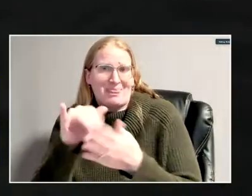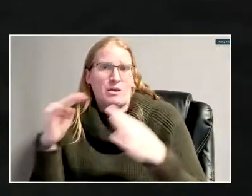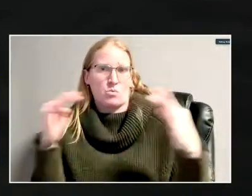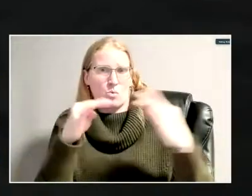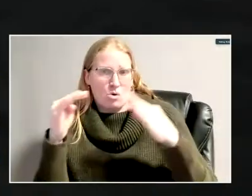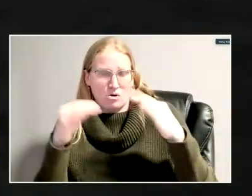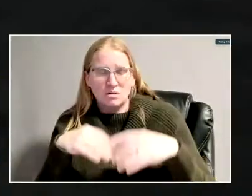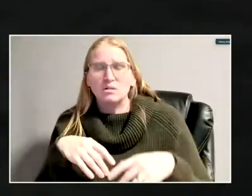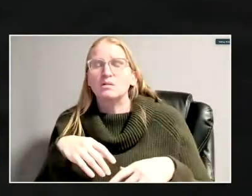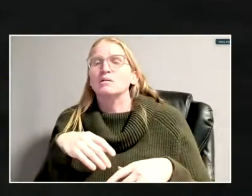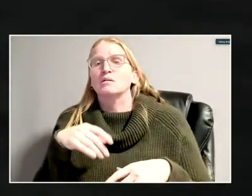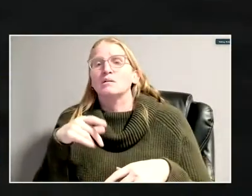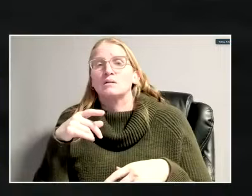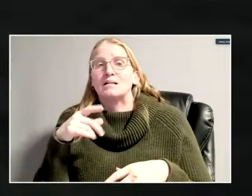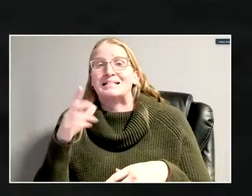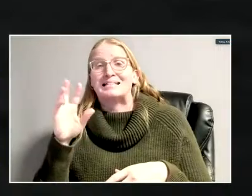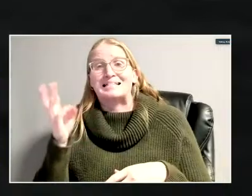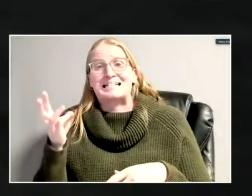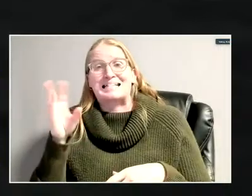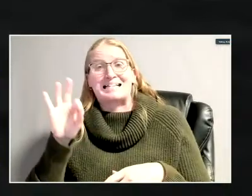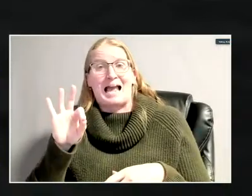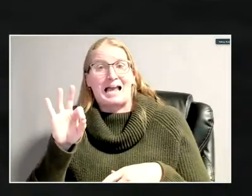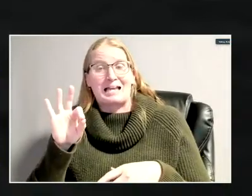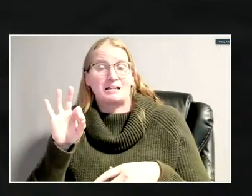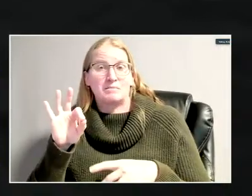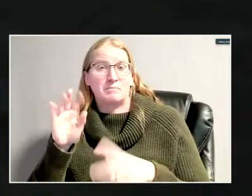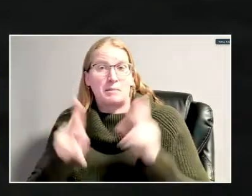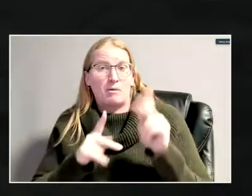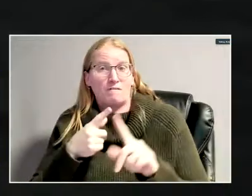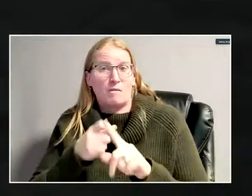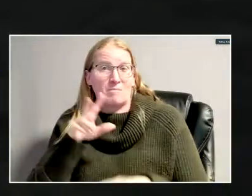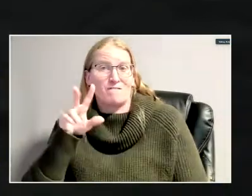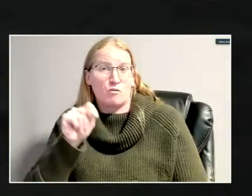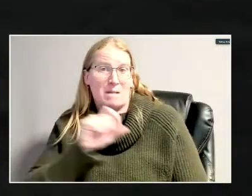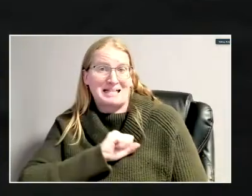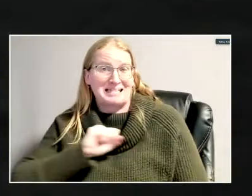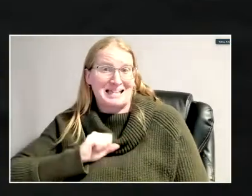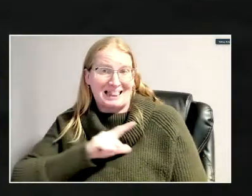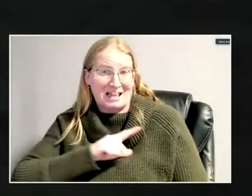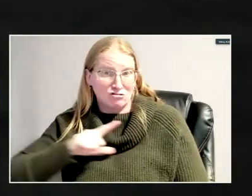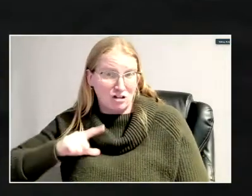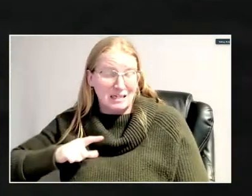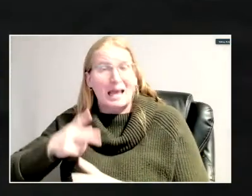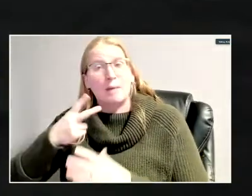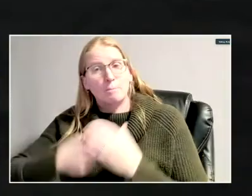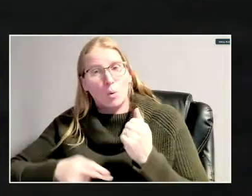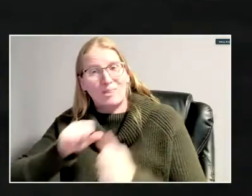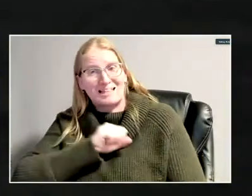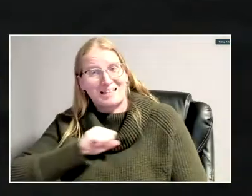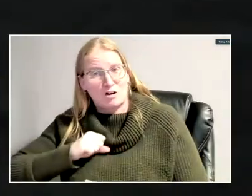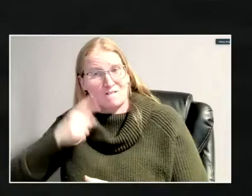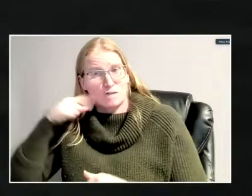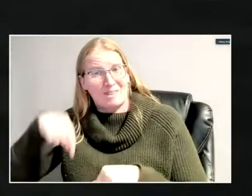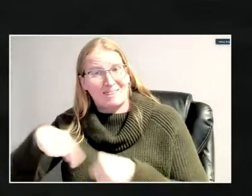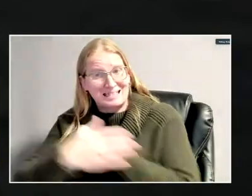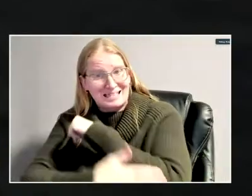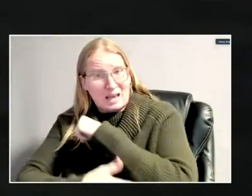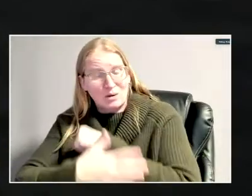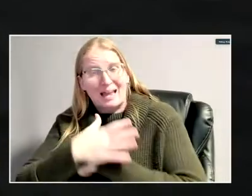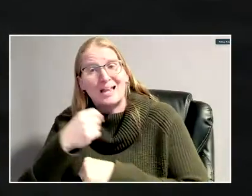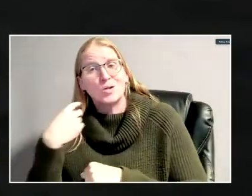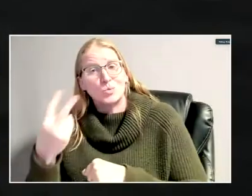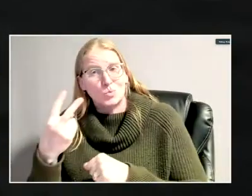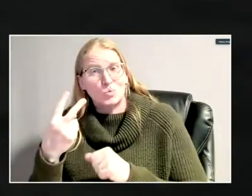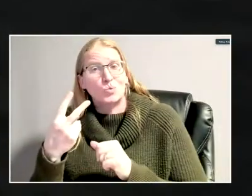where is 69 elected members of the Vermont state legislature including both Vermont state senators of Windham County and two of the three from mon state representatives of